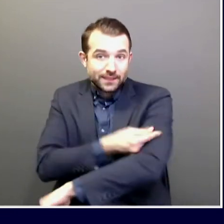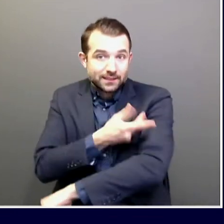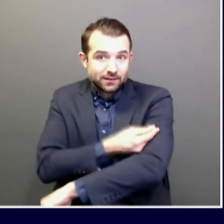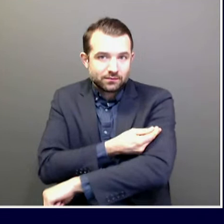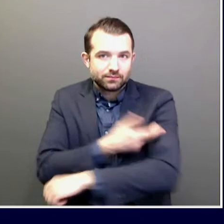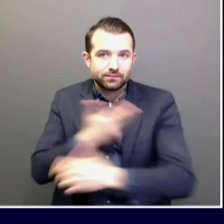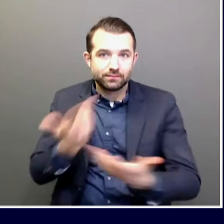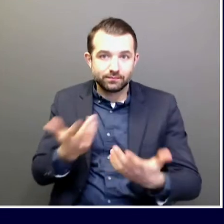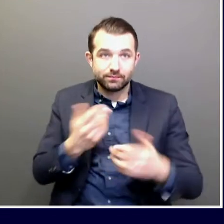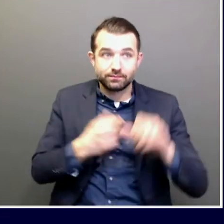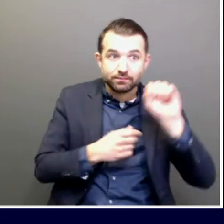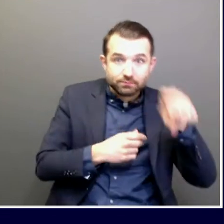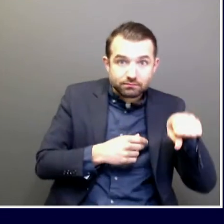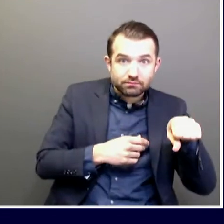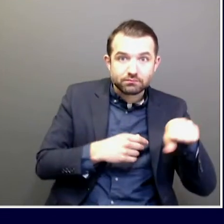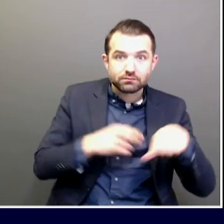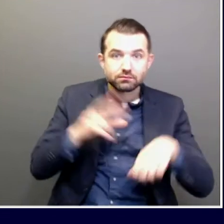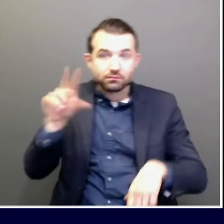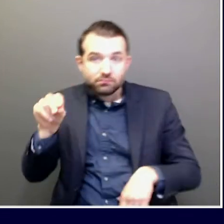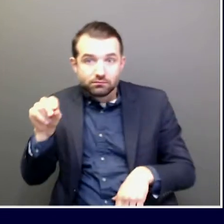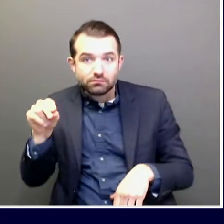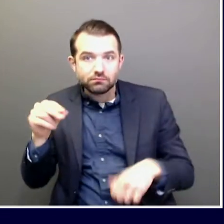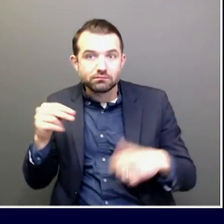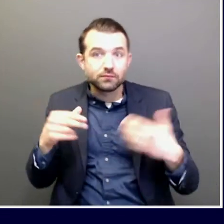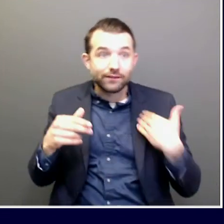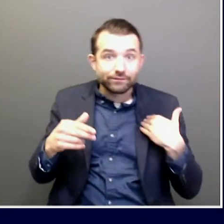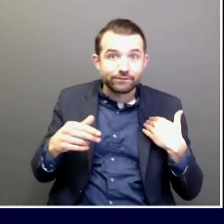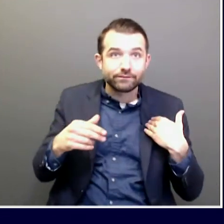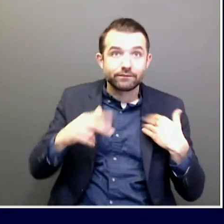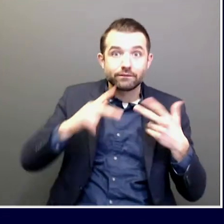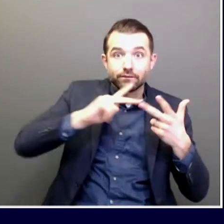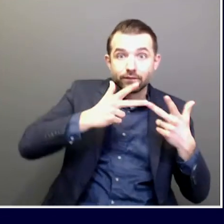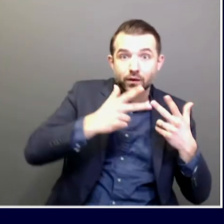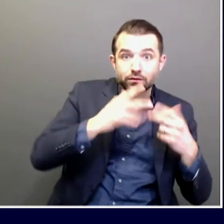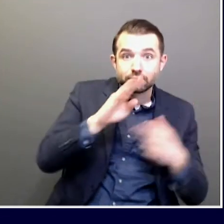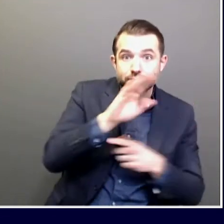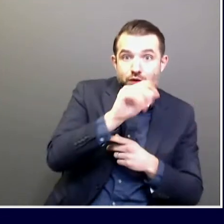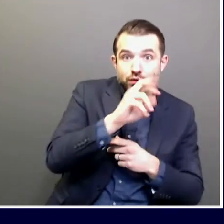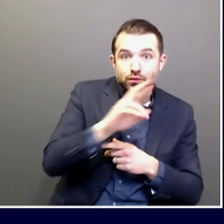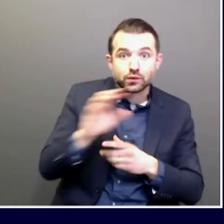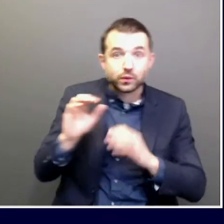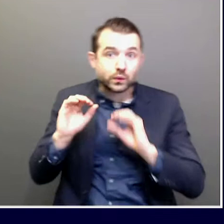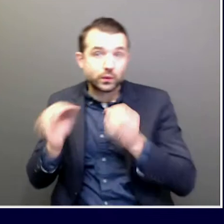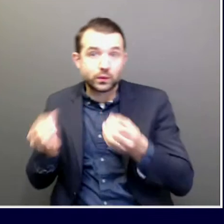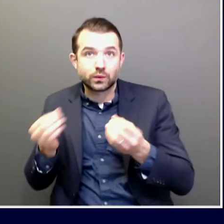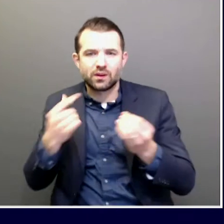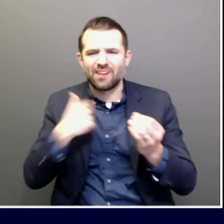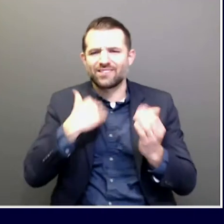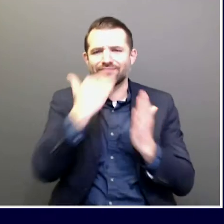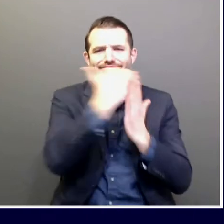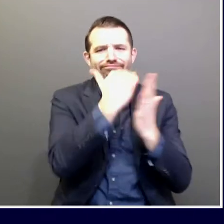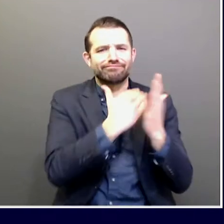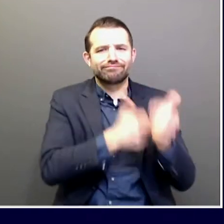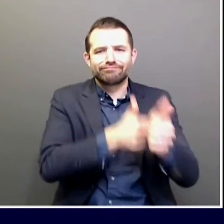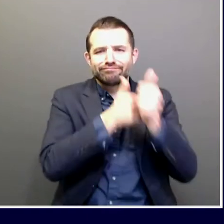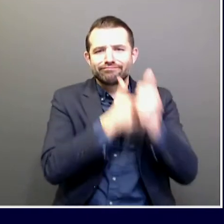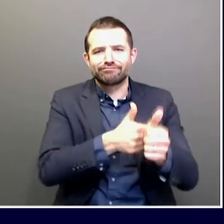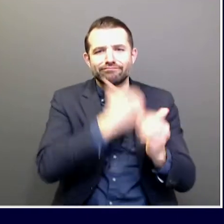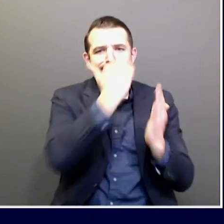million in Maine Care payments to home and community-based service providers to pay bonuses to more